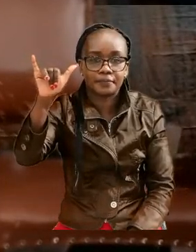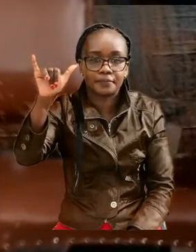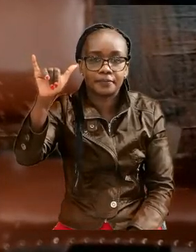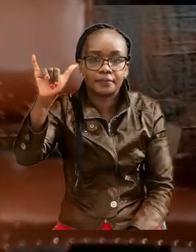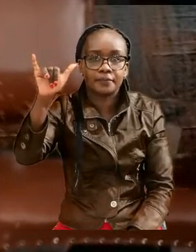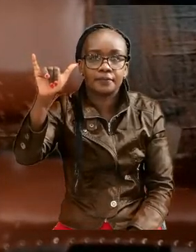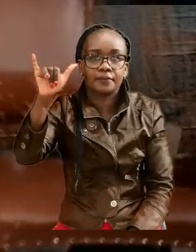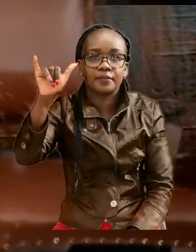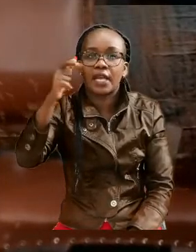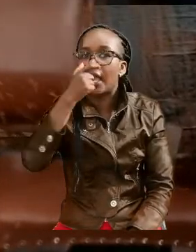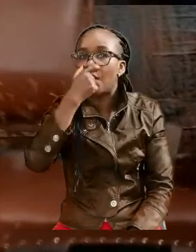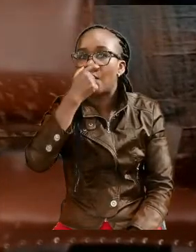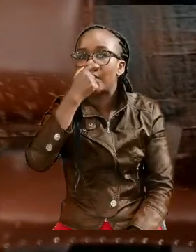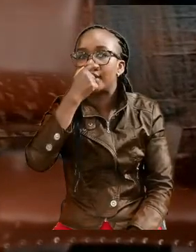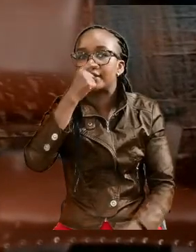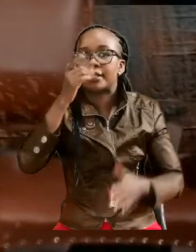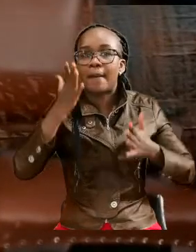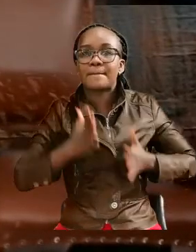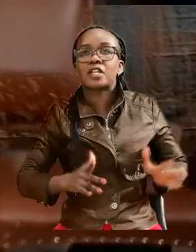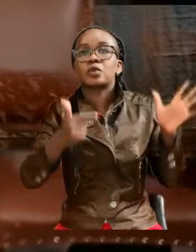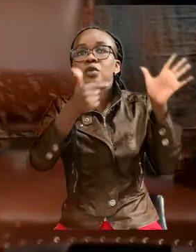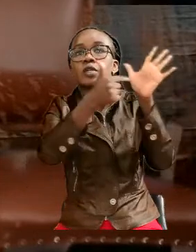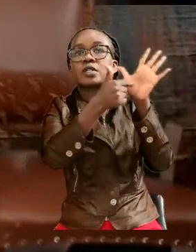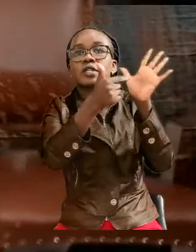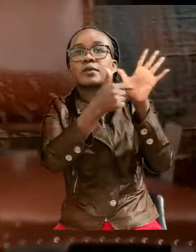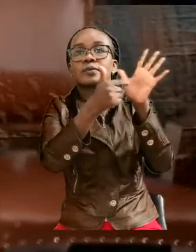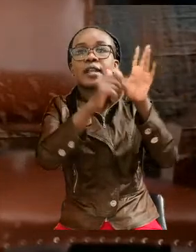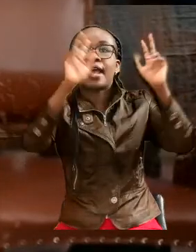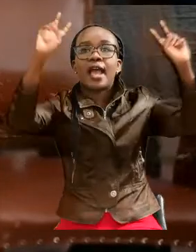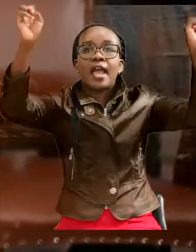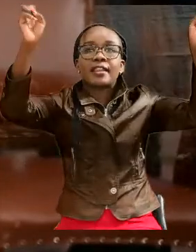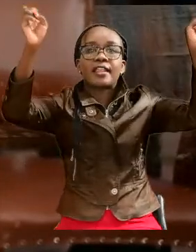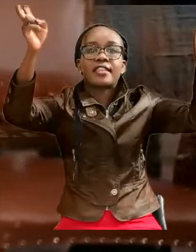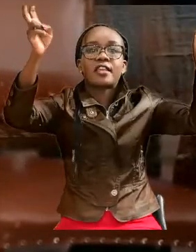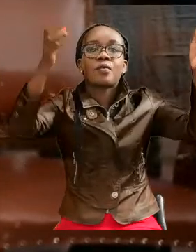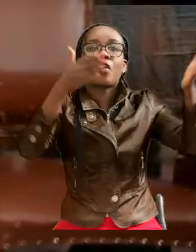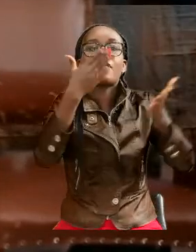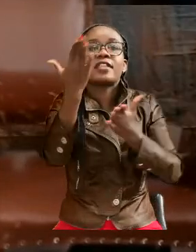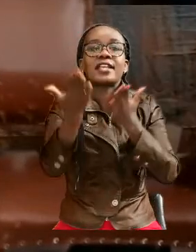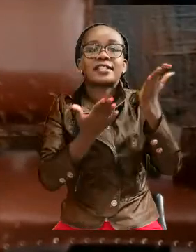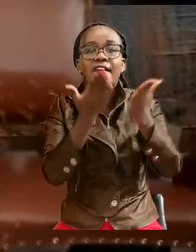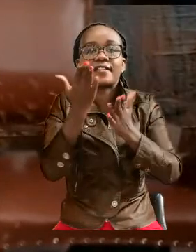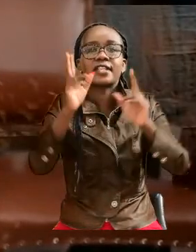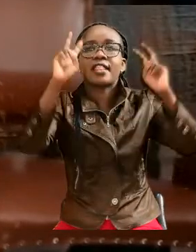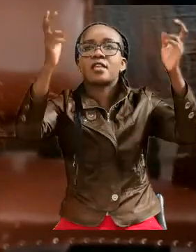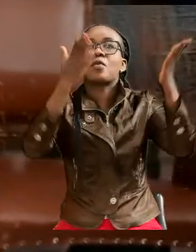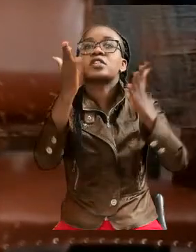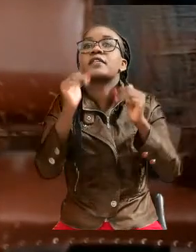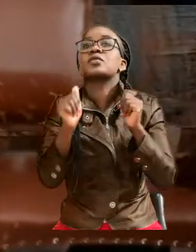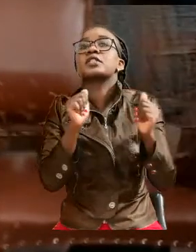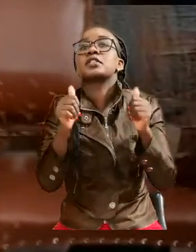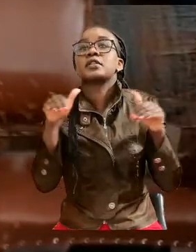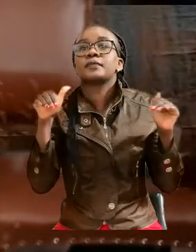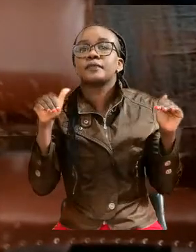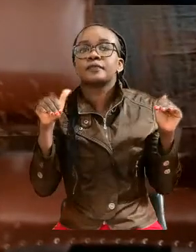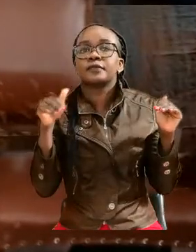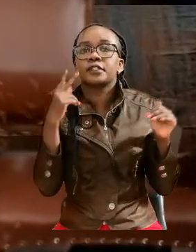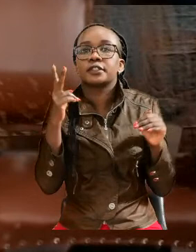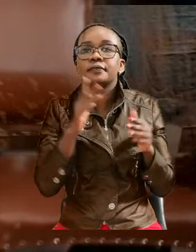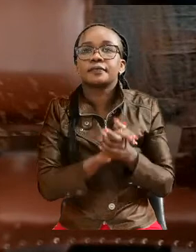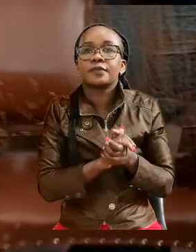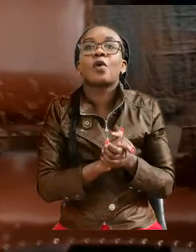I wish the person could display the theme of this service on the screen.